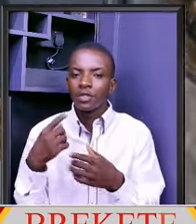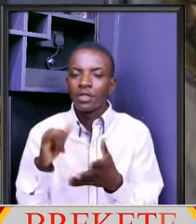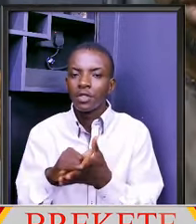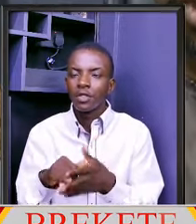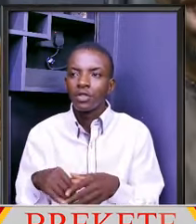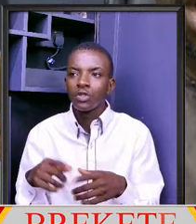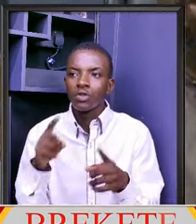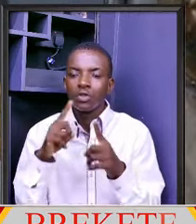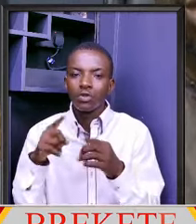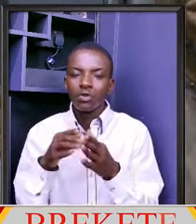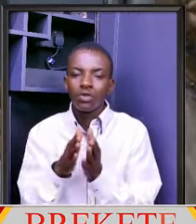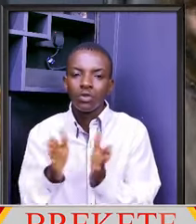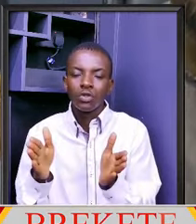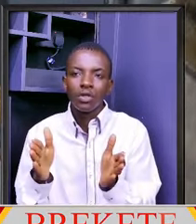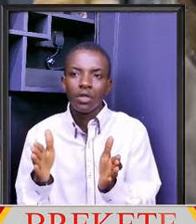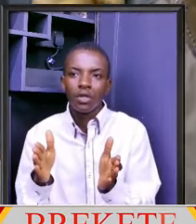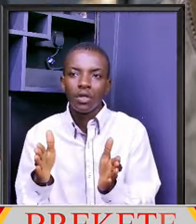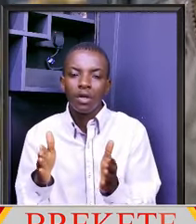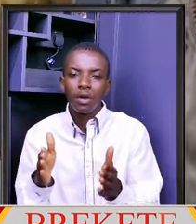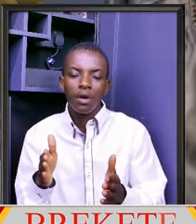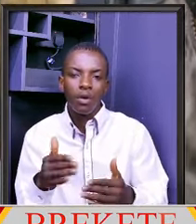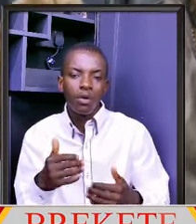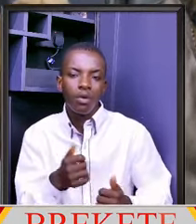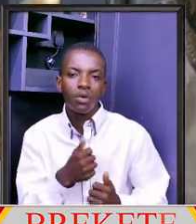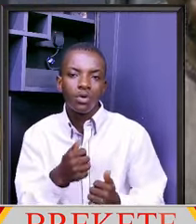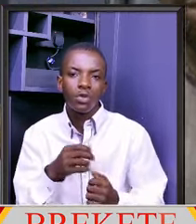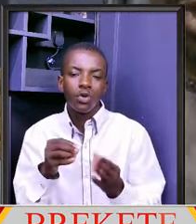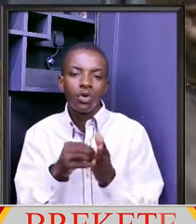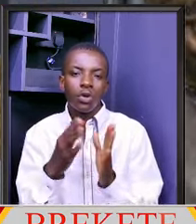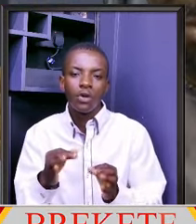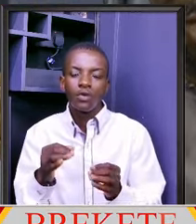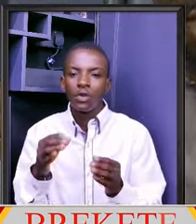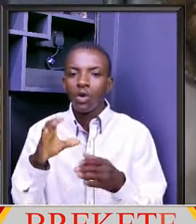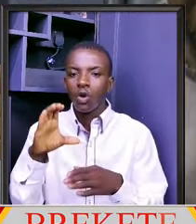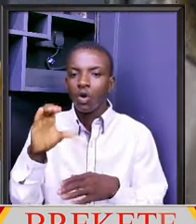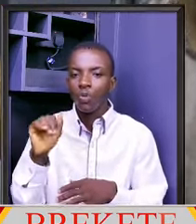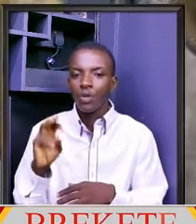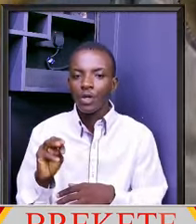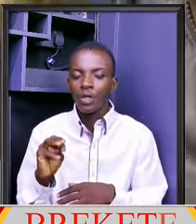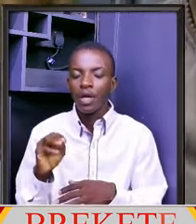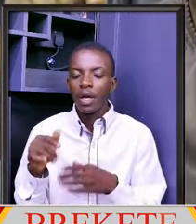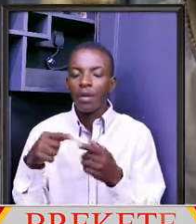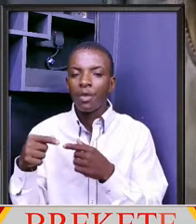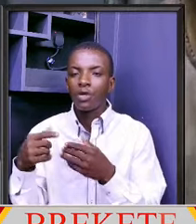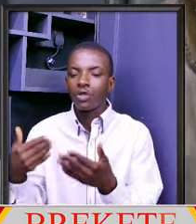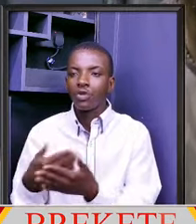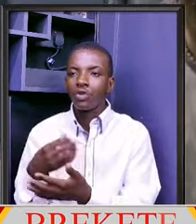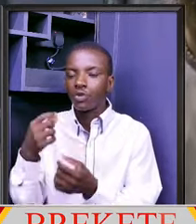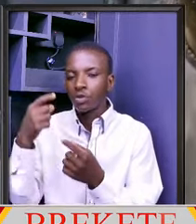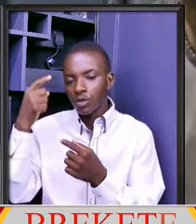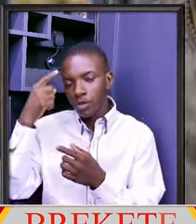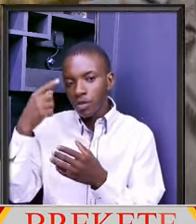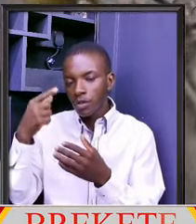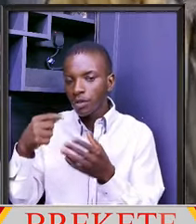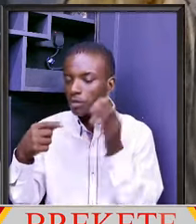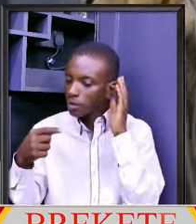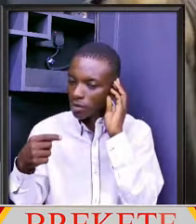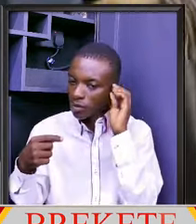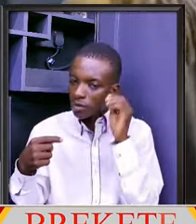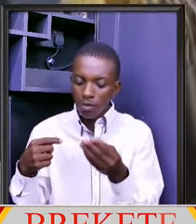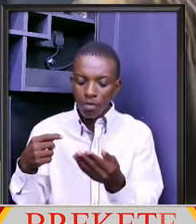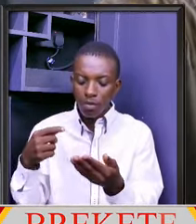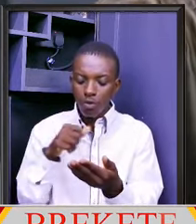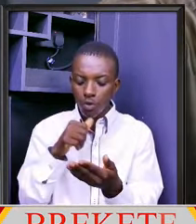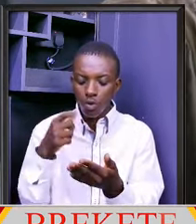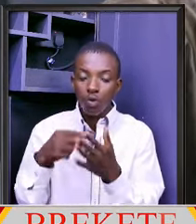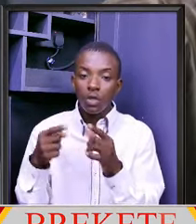you talk to General Nwachukwu. I know, no, the owner of the company, them, about the new suggestion, not